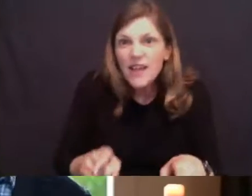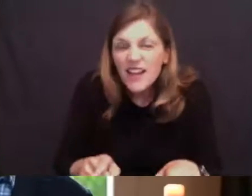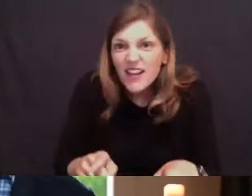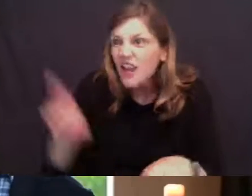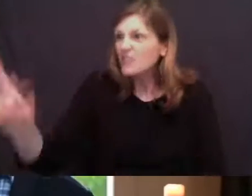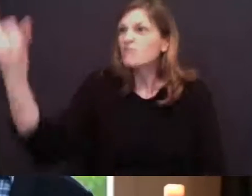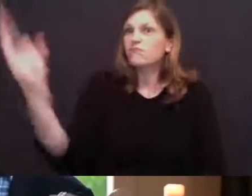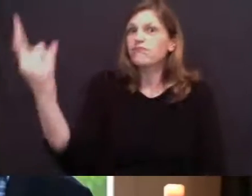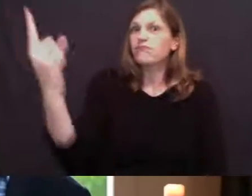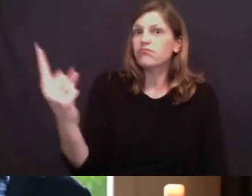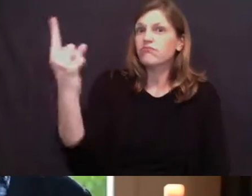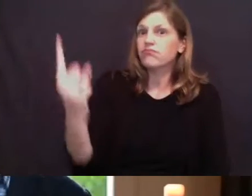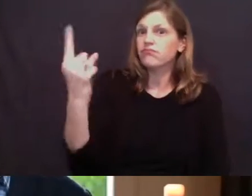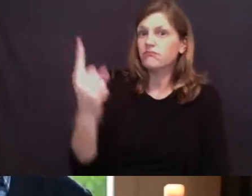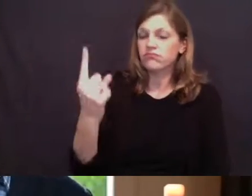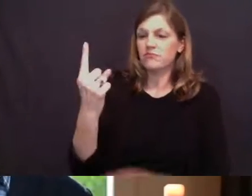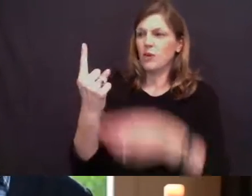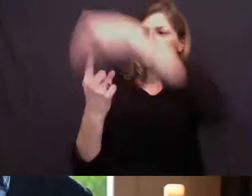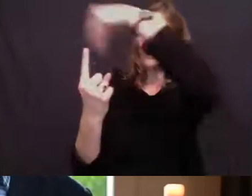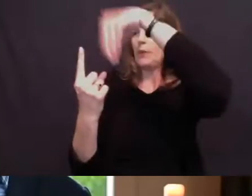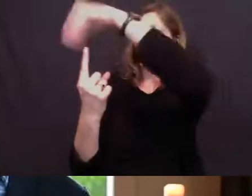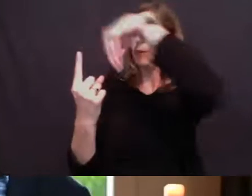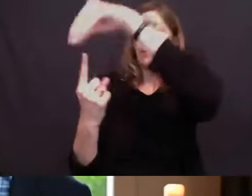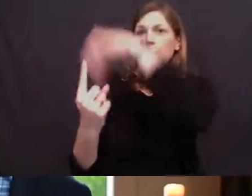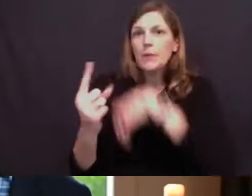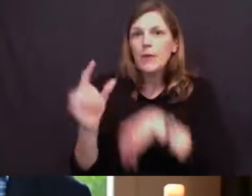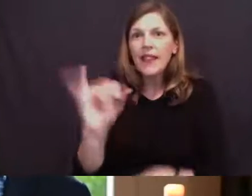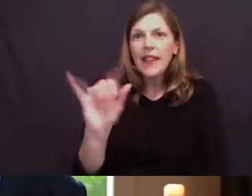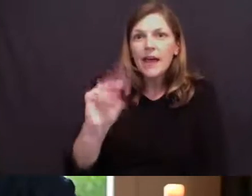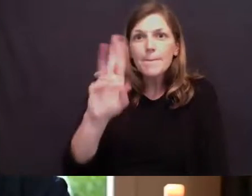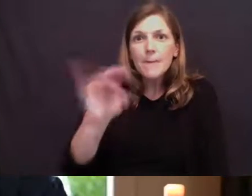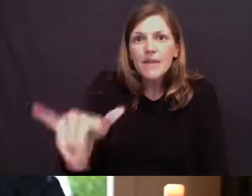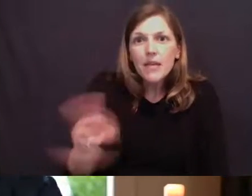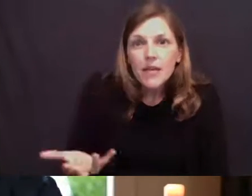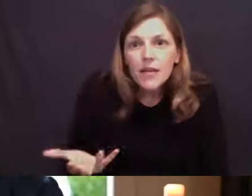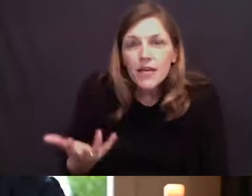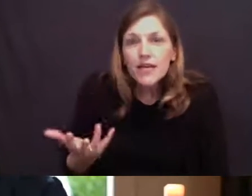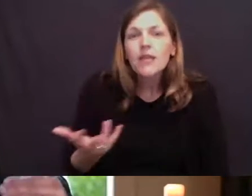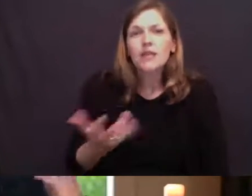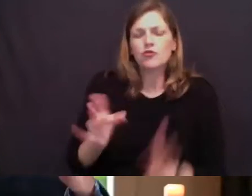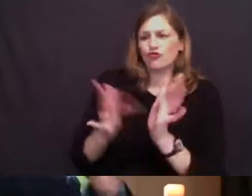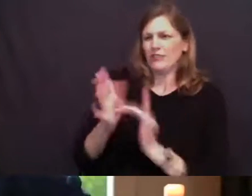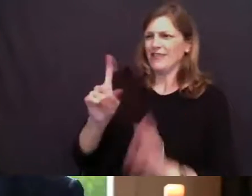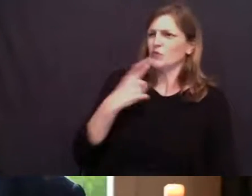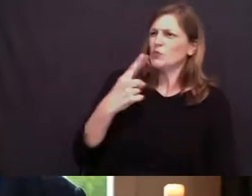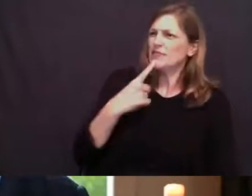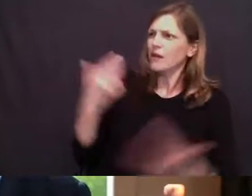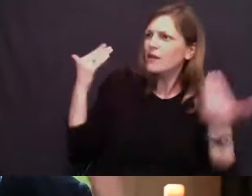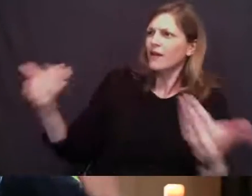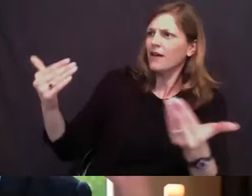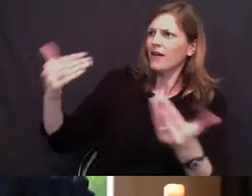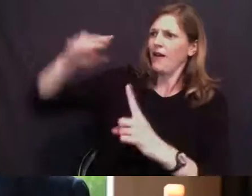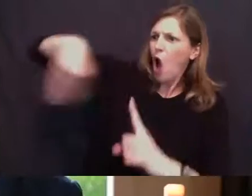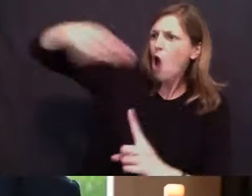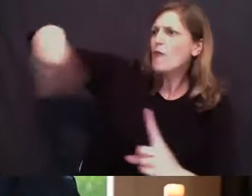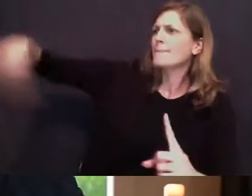walking out wrapped up like a mummy. And it's like, they're just frozen. And Jesus even has to say, it's like, hey, unbind him. Let him